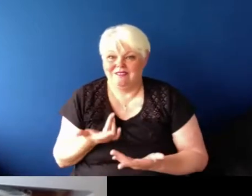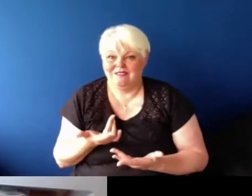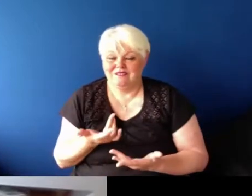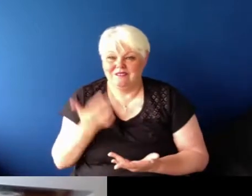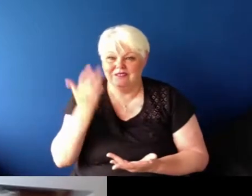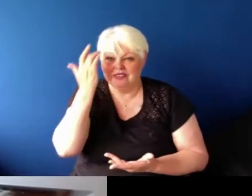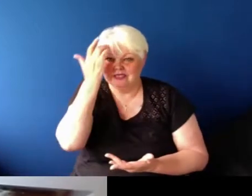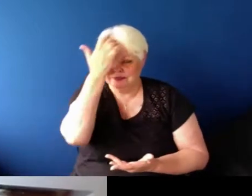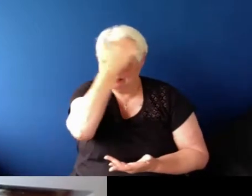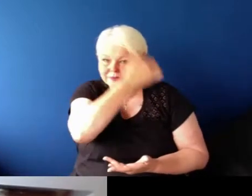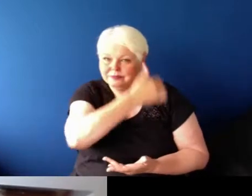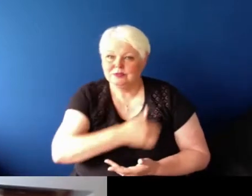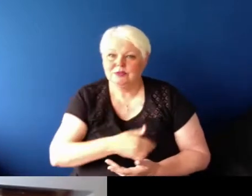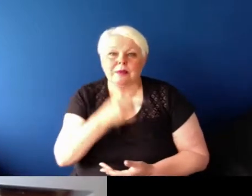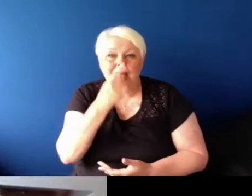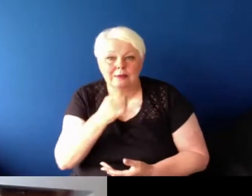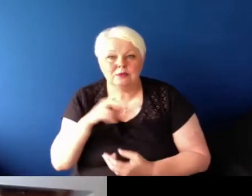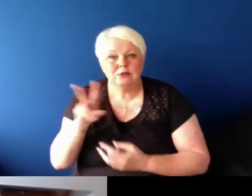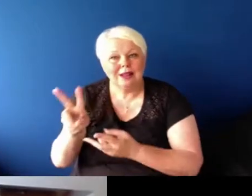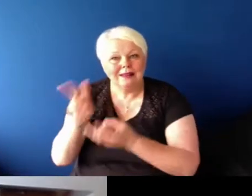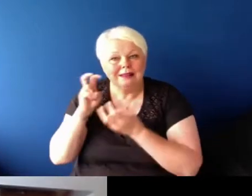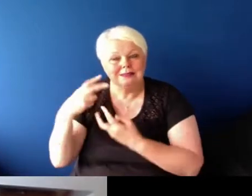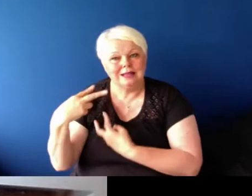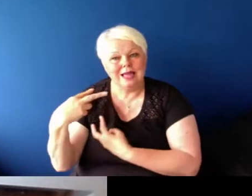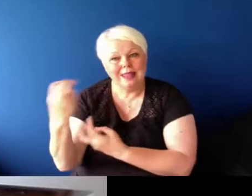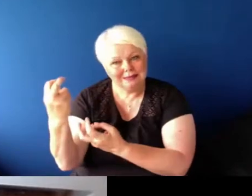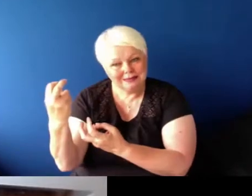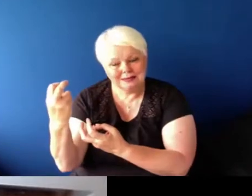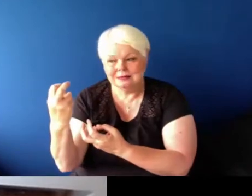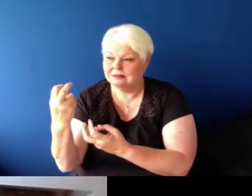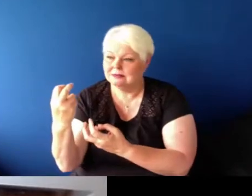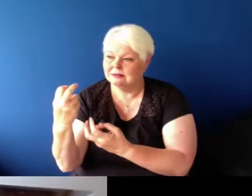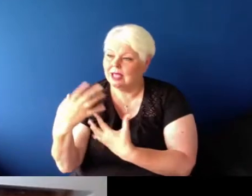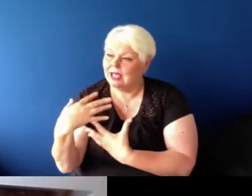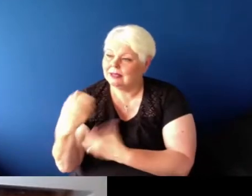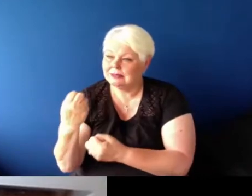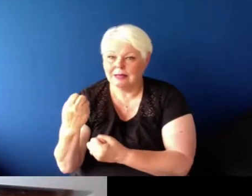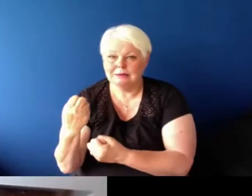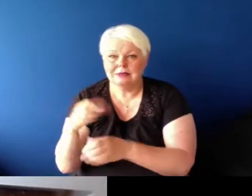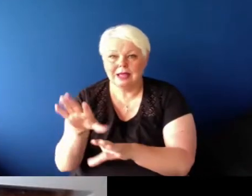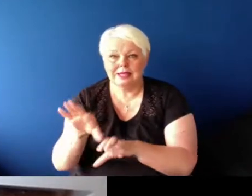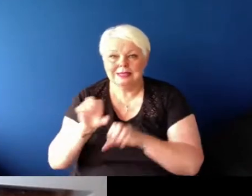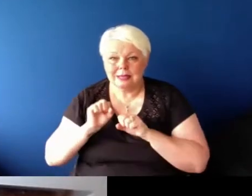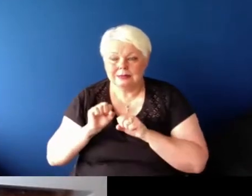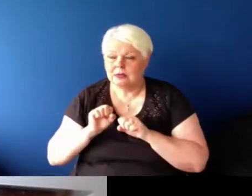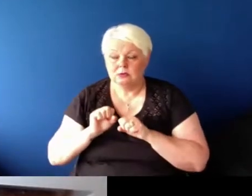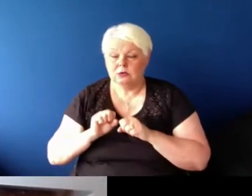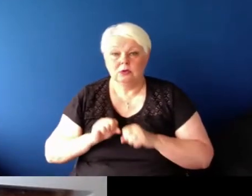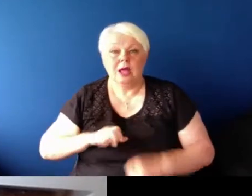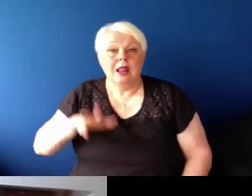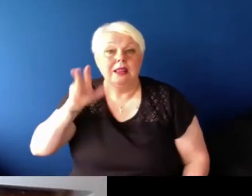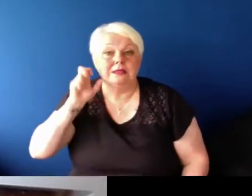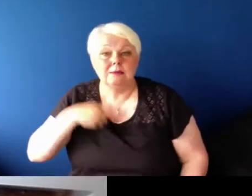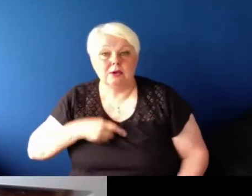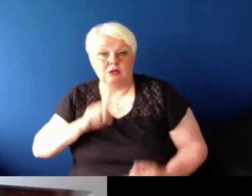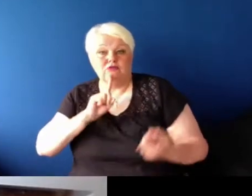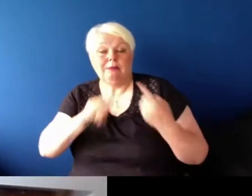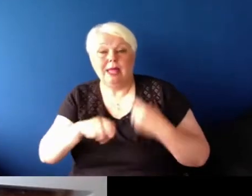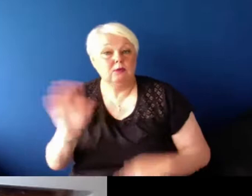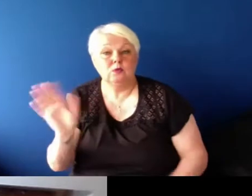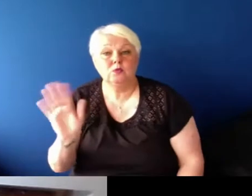So being able to listen and accept what people say and really hear it and not listen in order to reply or have a better opinion or, you